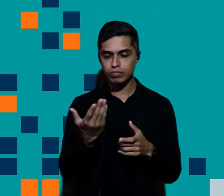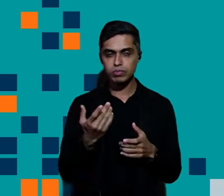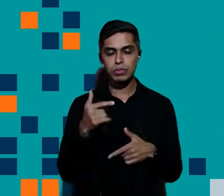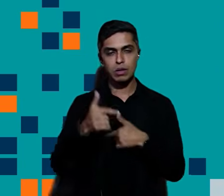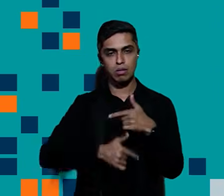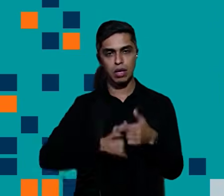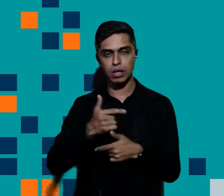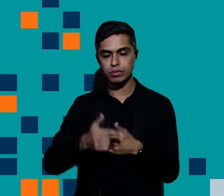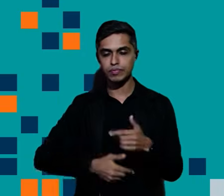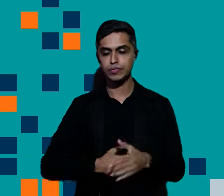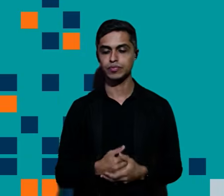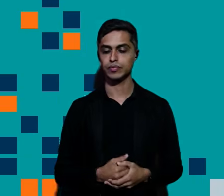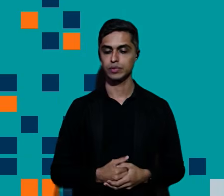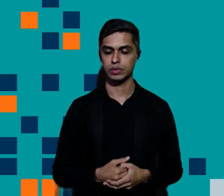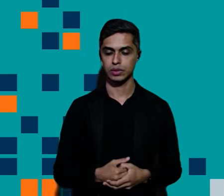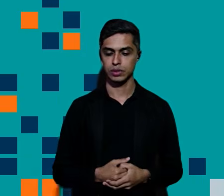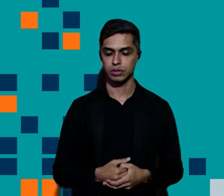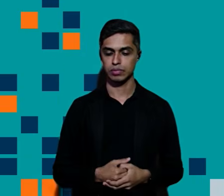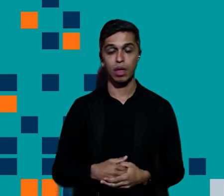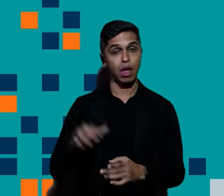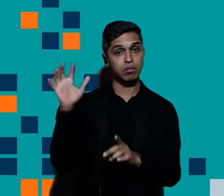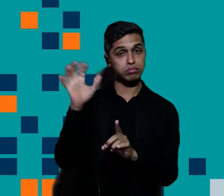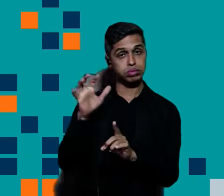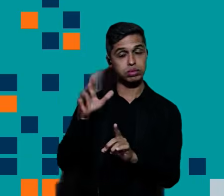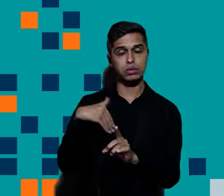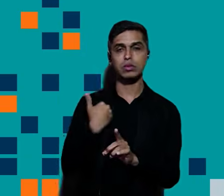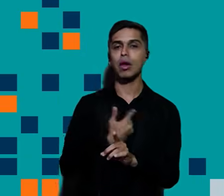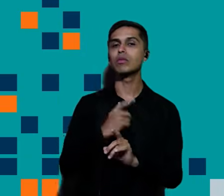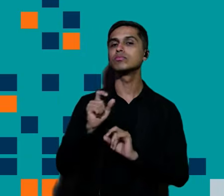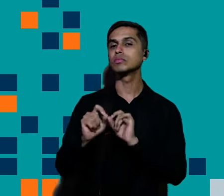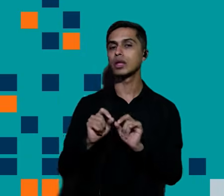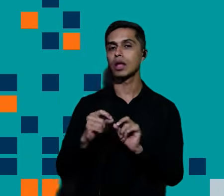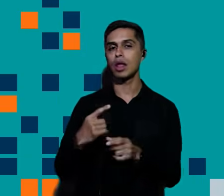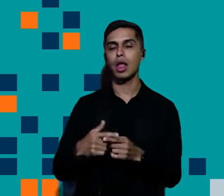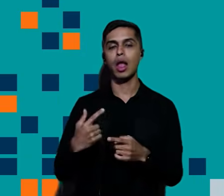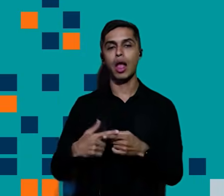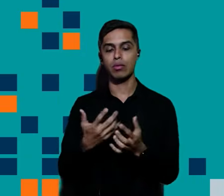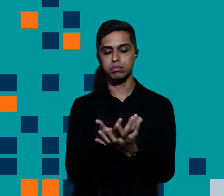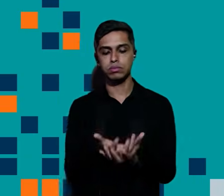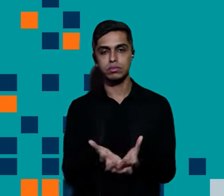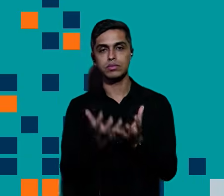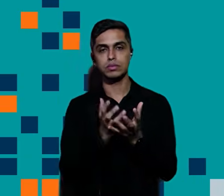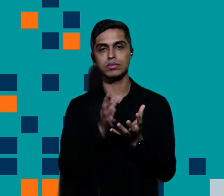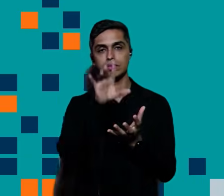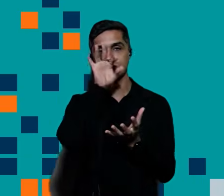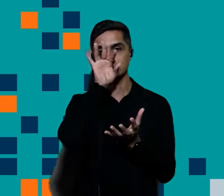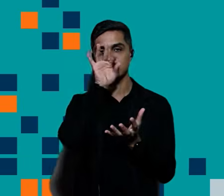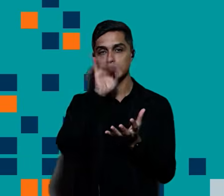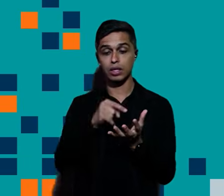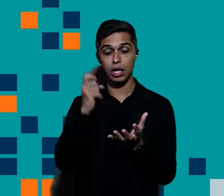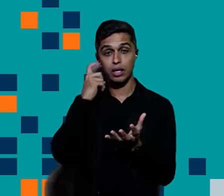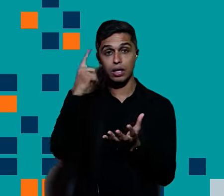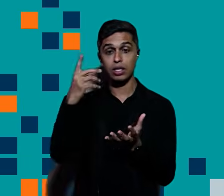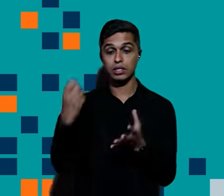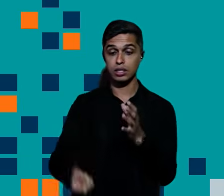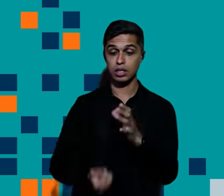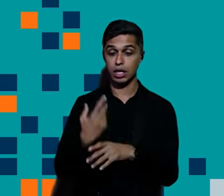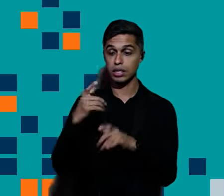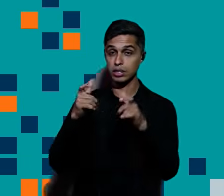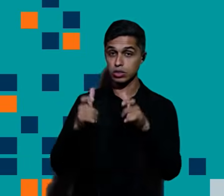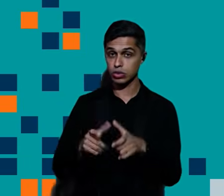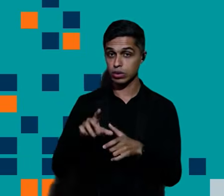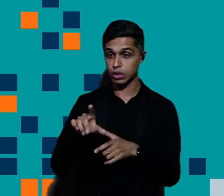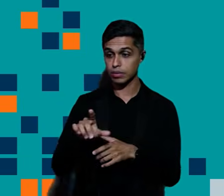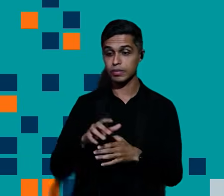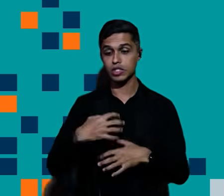it is a nest, a bird's nest. And so this idea of creating this temple, which is in a very dense forest, to